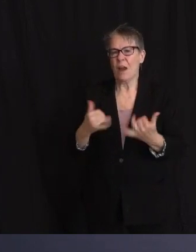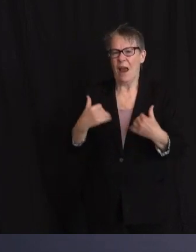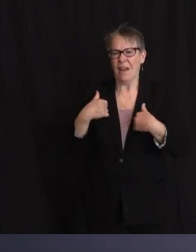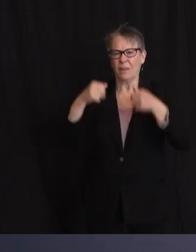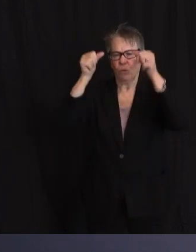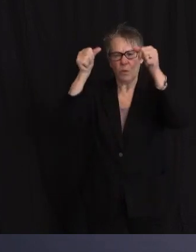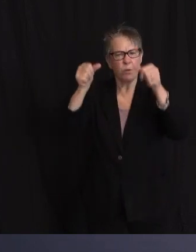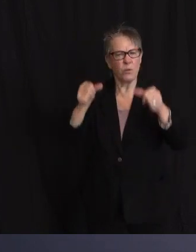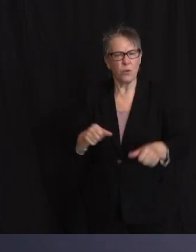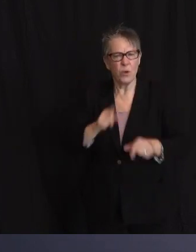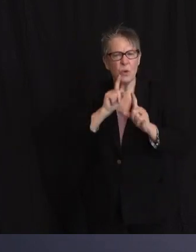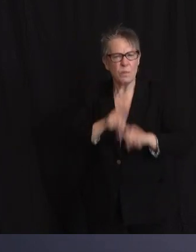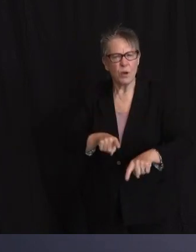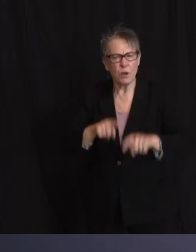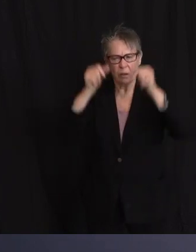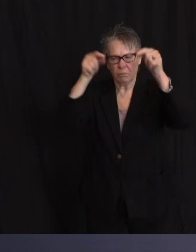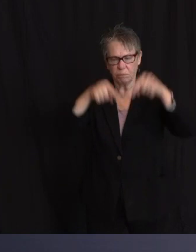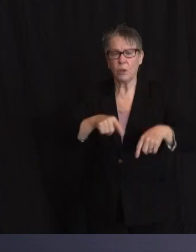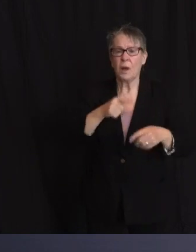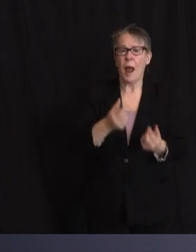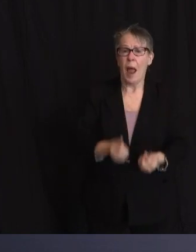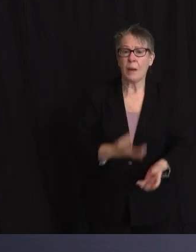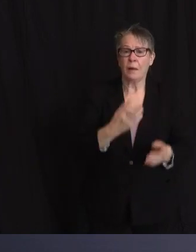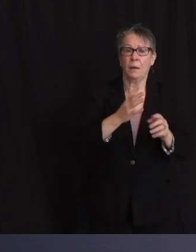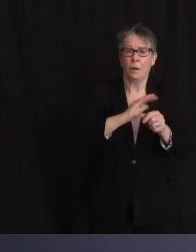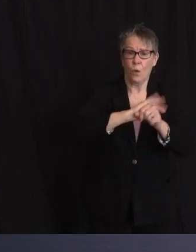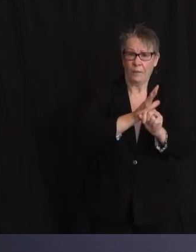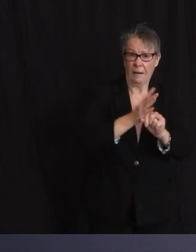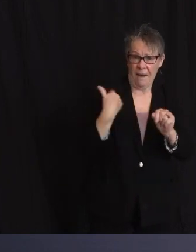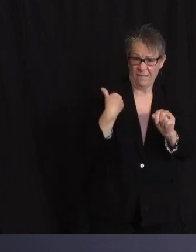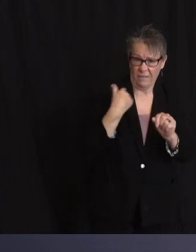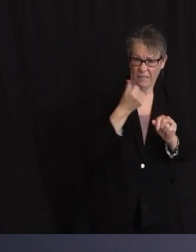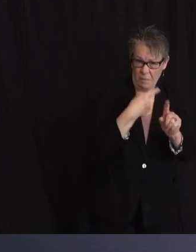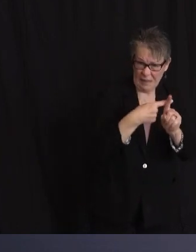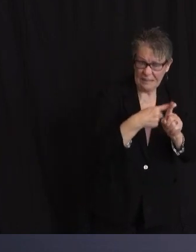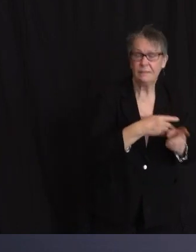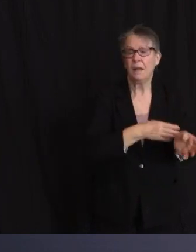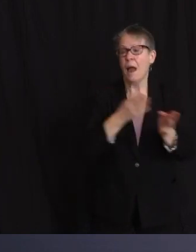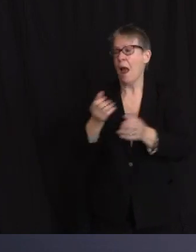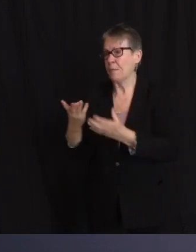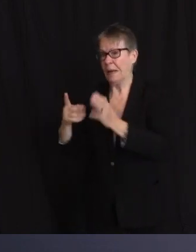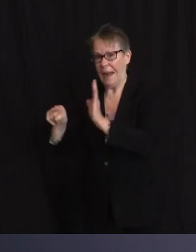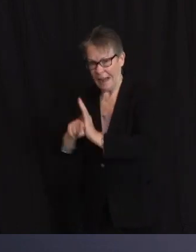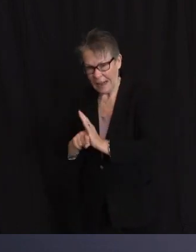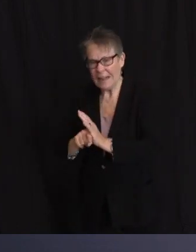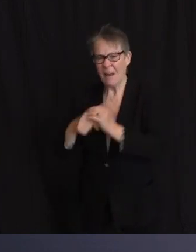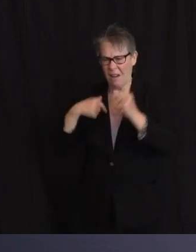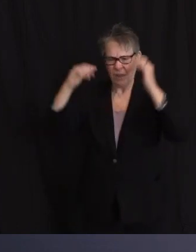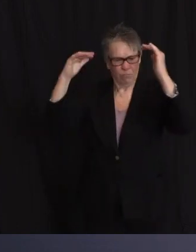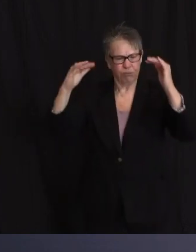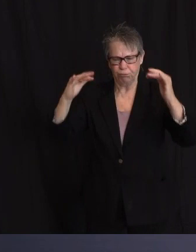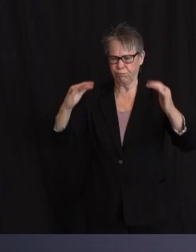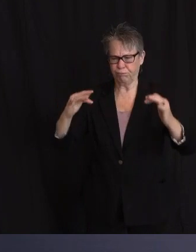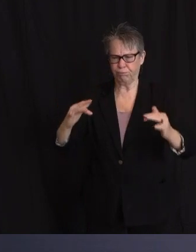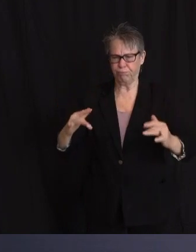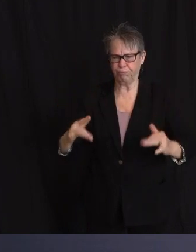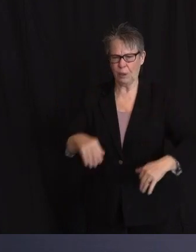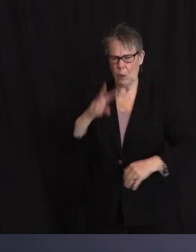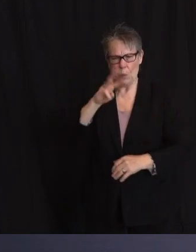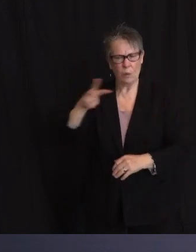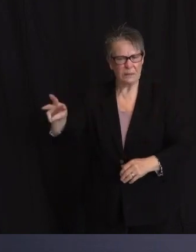Repeatedly, we have reinforced their obligation to inform residents, staff, and families. However, we